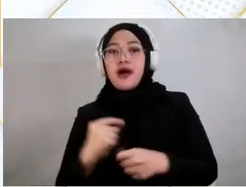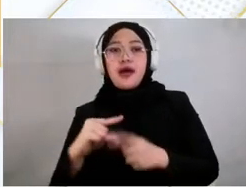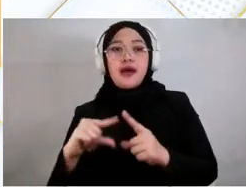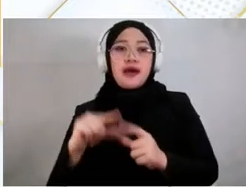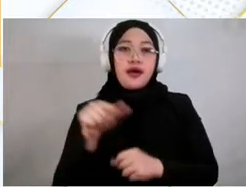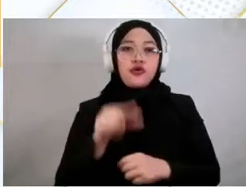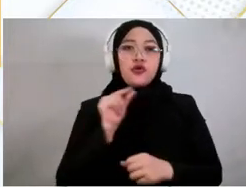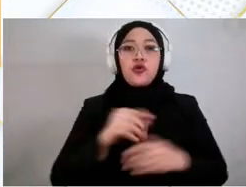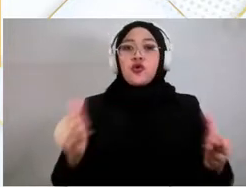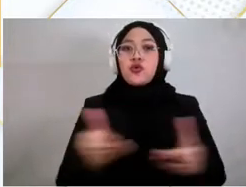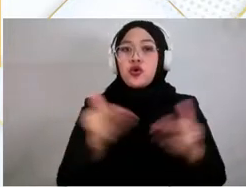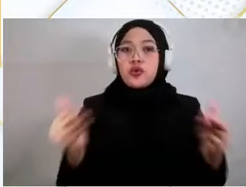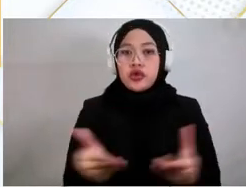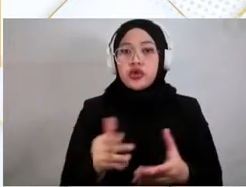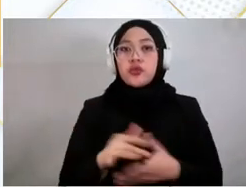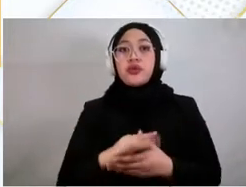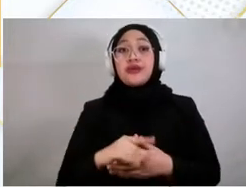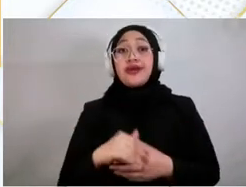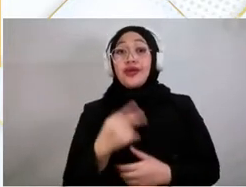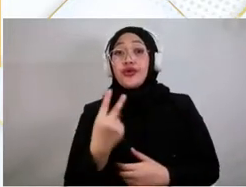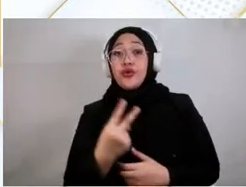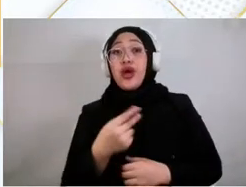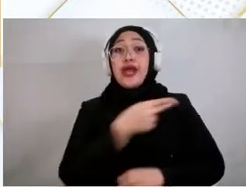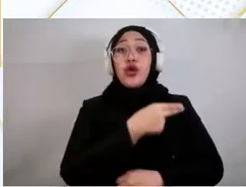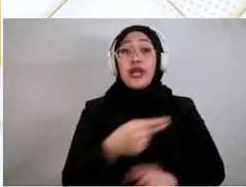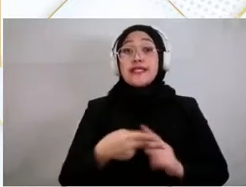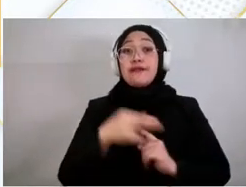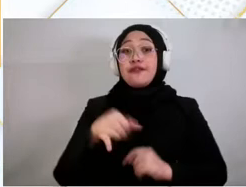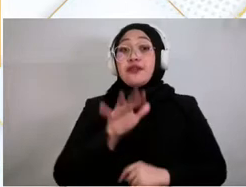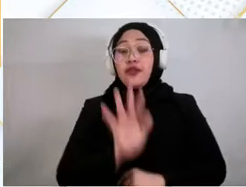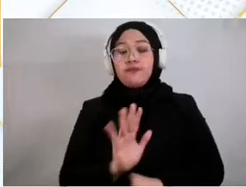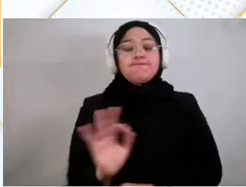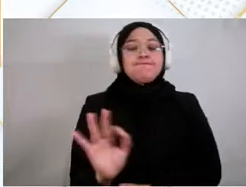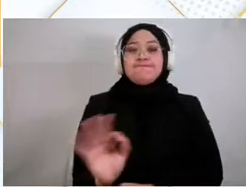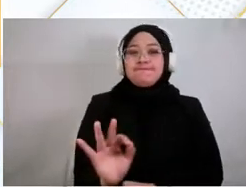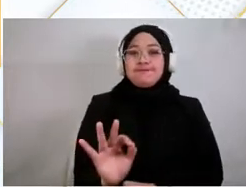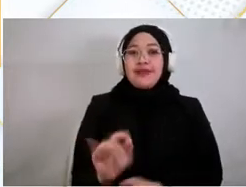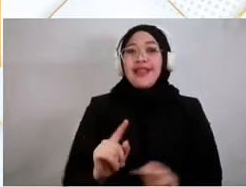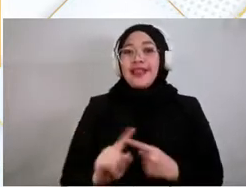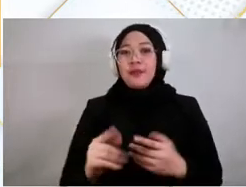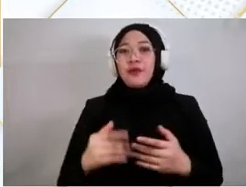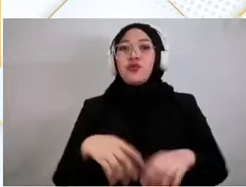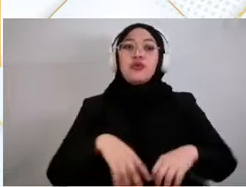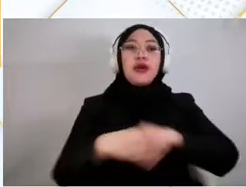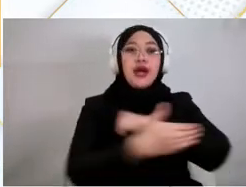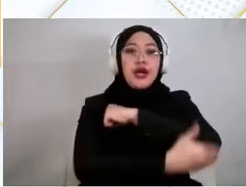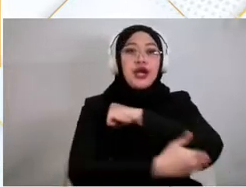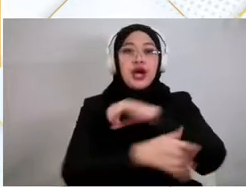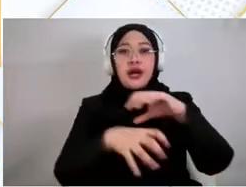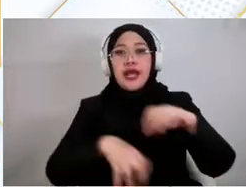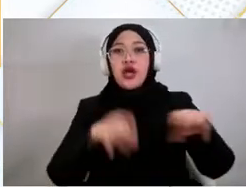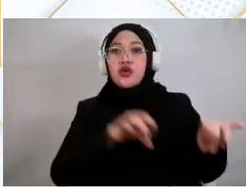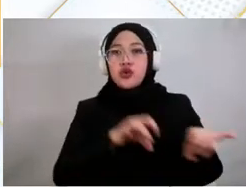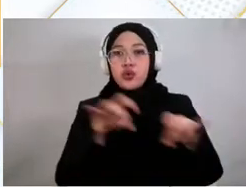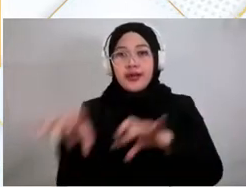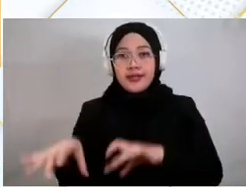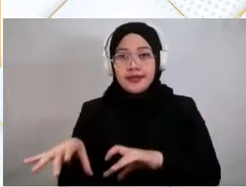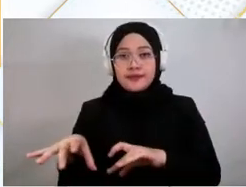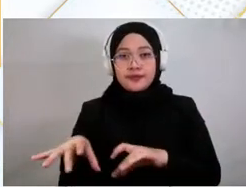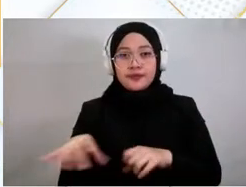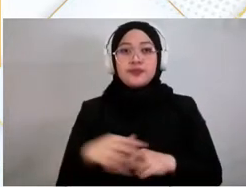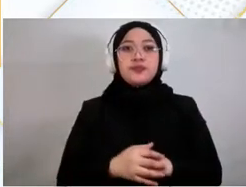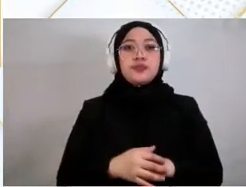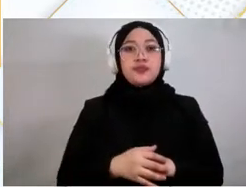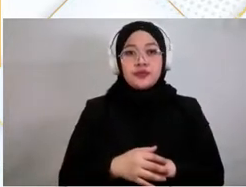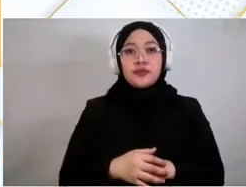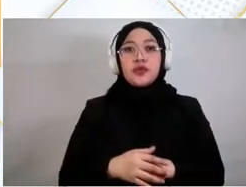for cooperation, not just between Indonesia and Fiji, but also with countries like Australia. And actually, you know, one of the